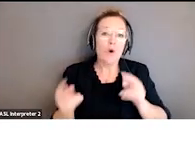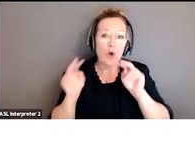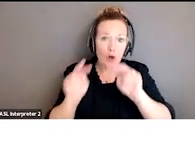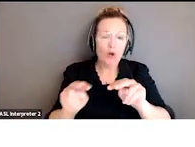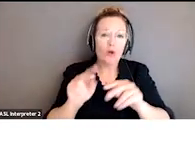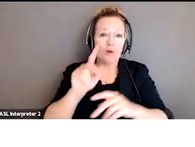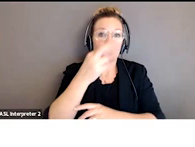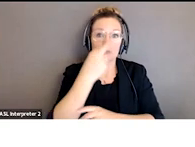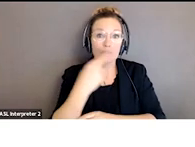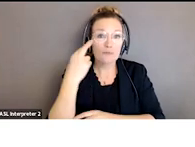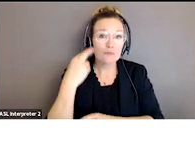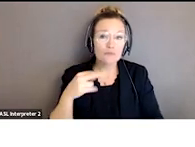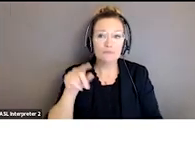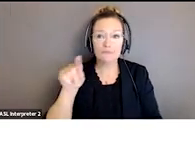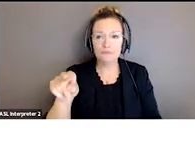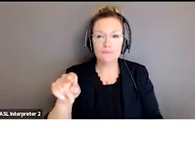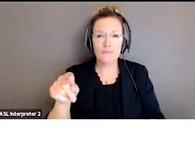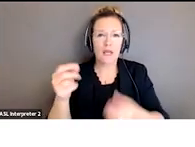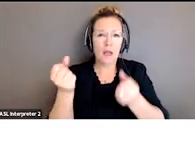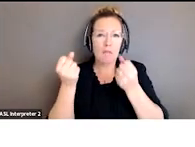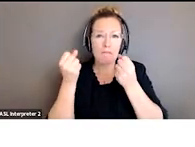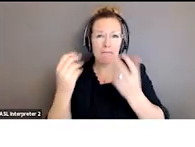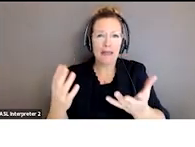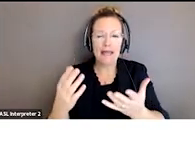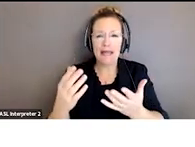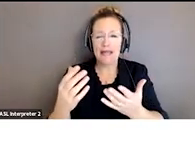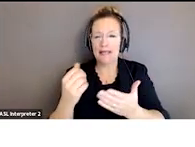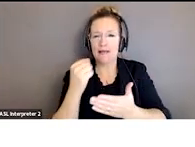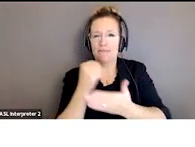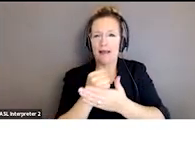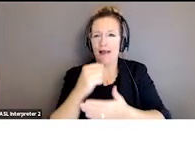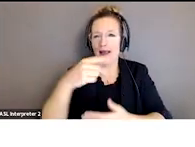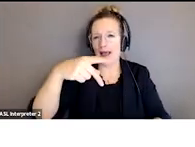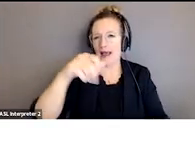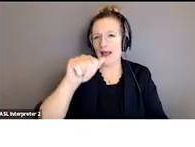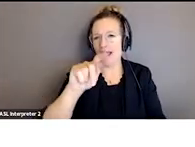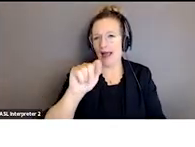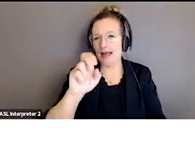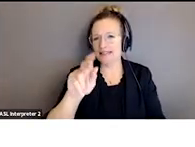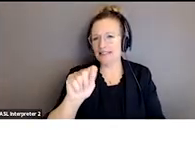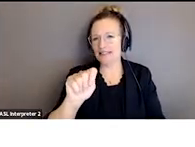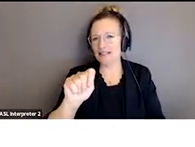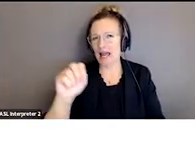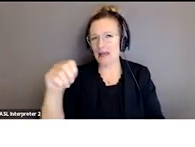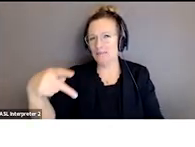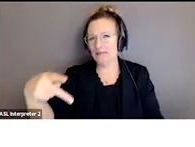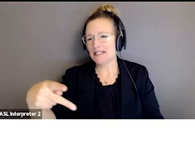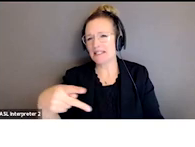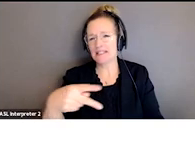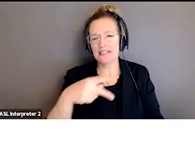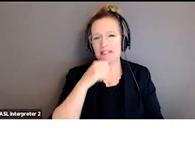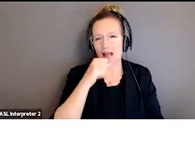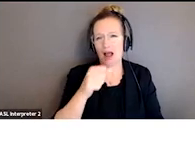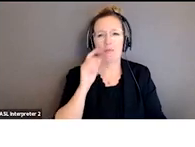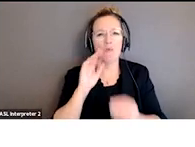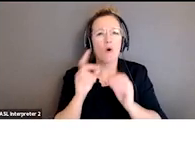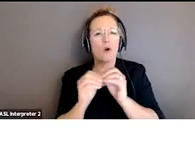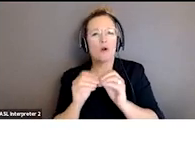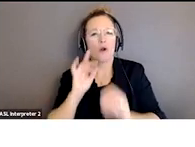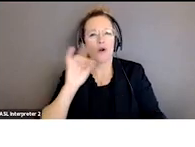might not have a lot of patent type IP. You might be relying more on your trademark brand. But if you're looking